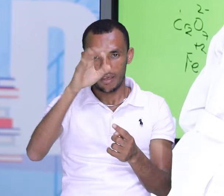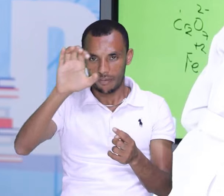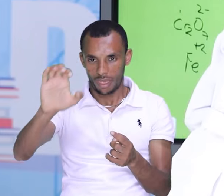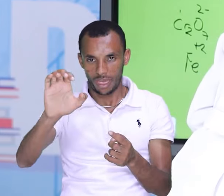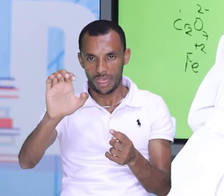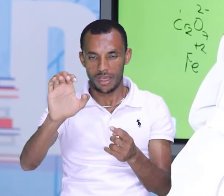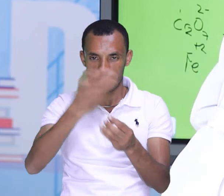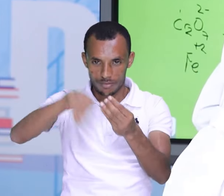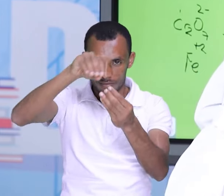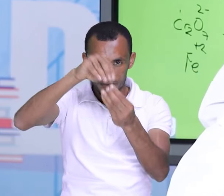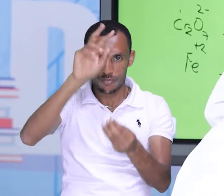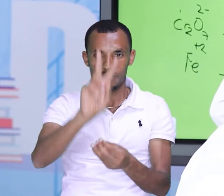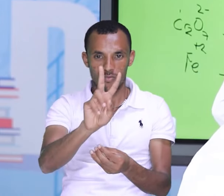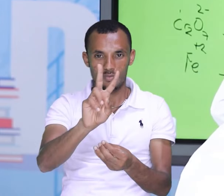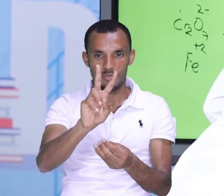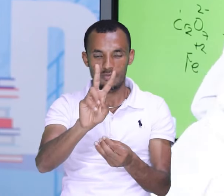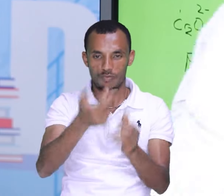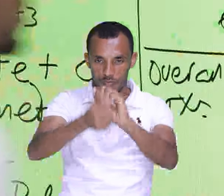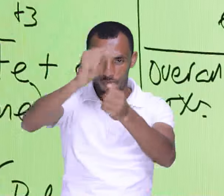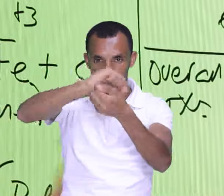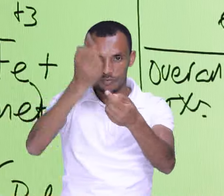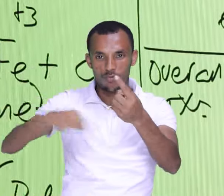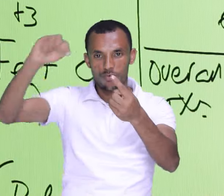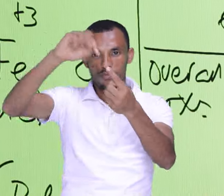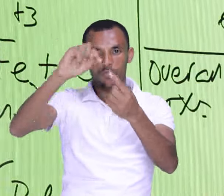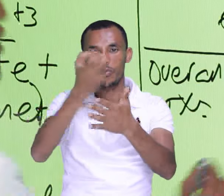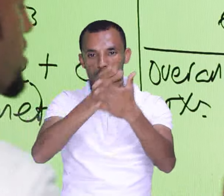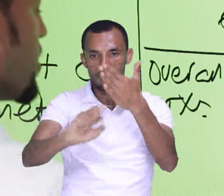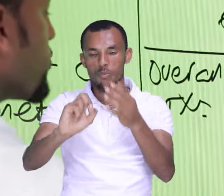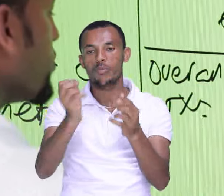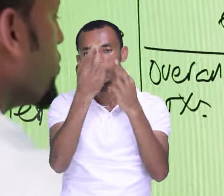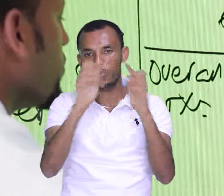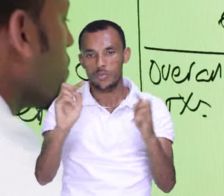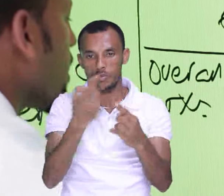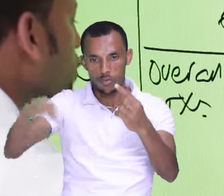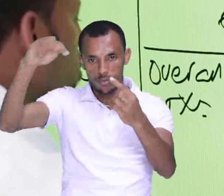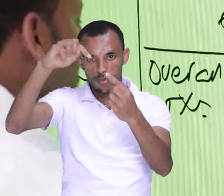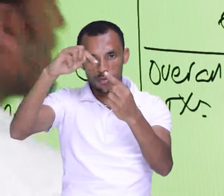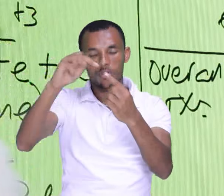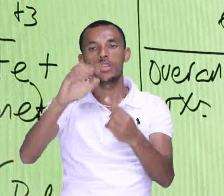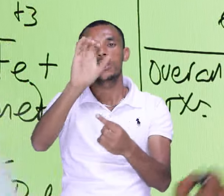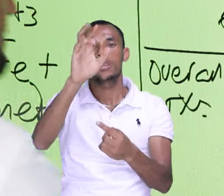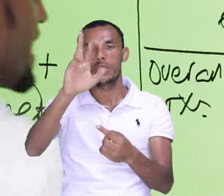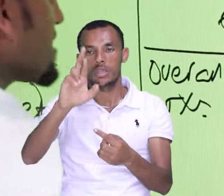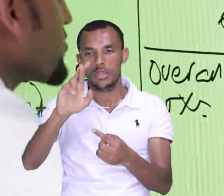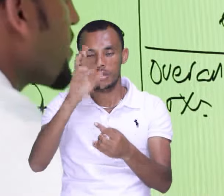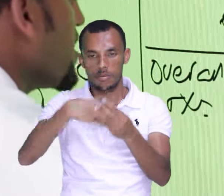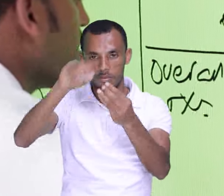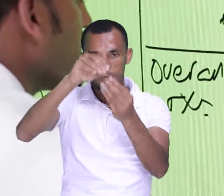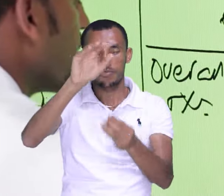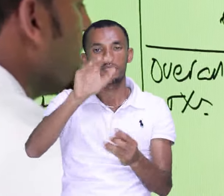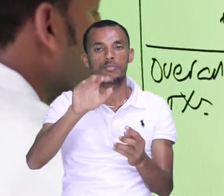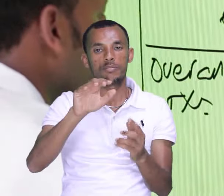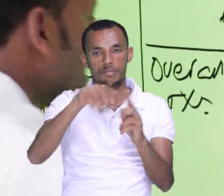6Fe plus 2 converted into, in product position, 2 chromium plus